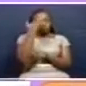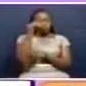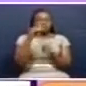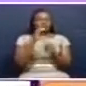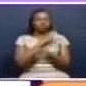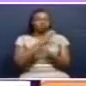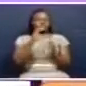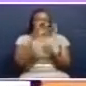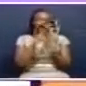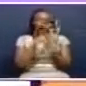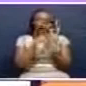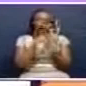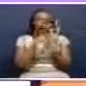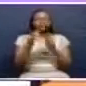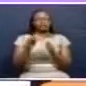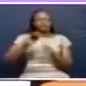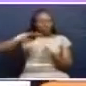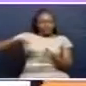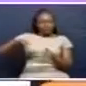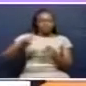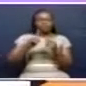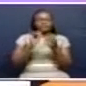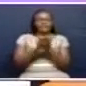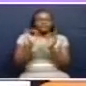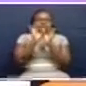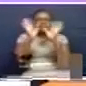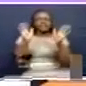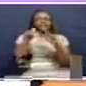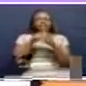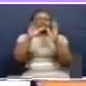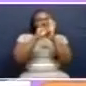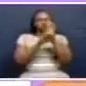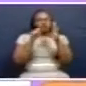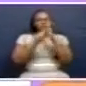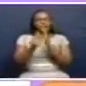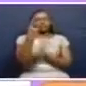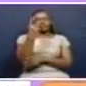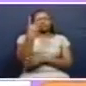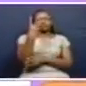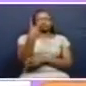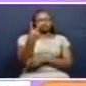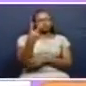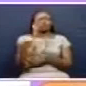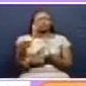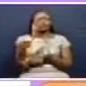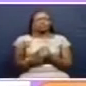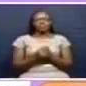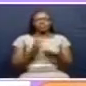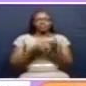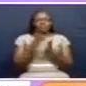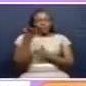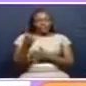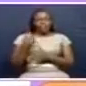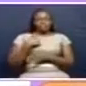are clearly marked in the constitution under Article 142. So to that extent, therefore, what I would ask, as I call